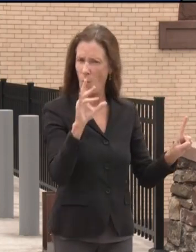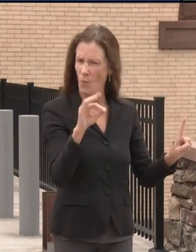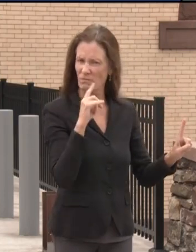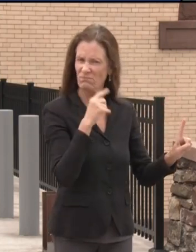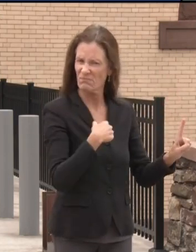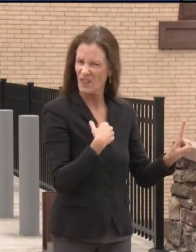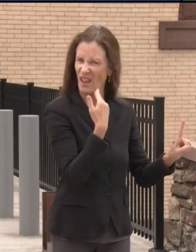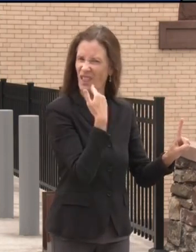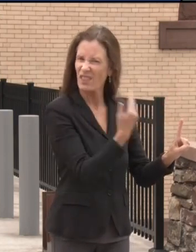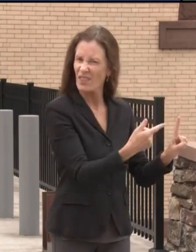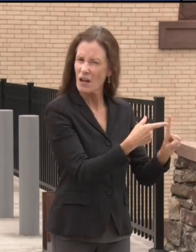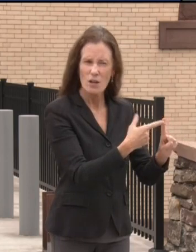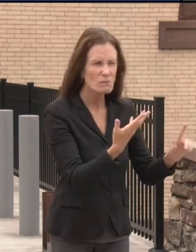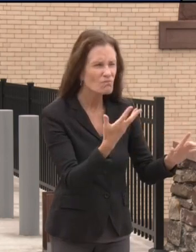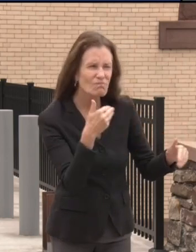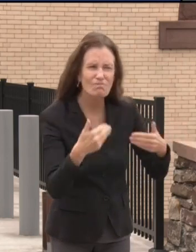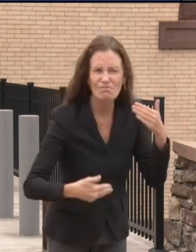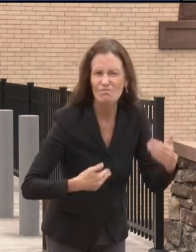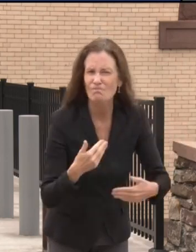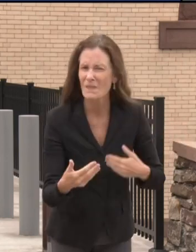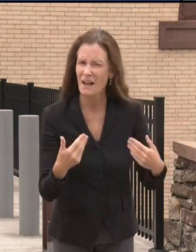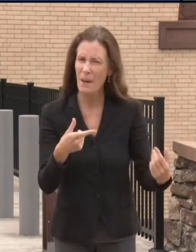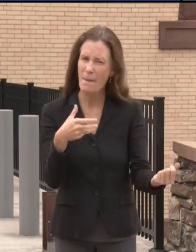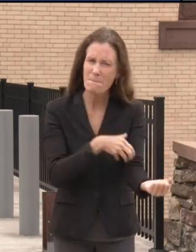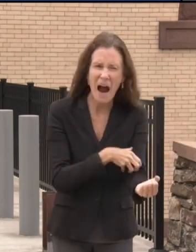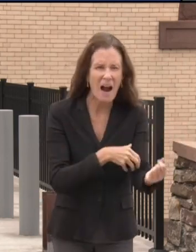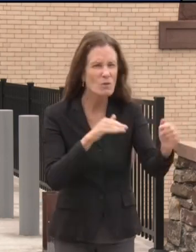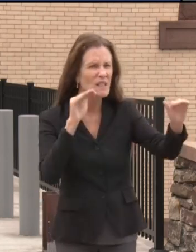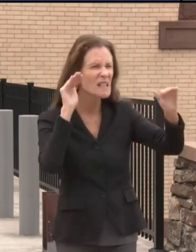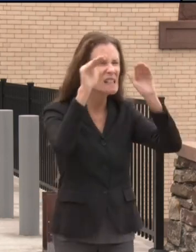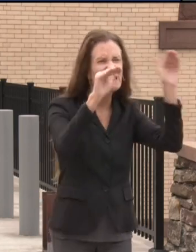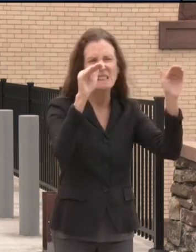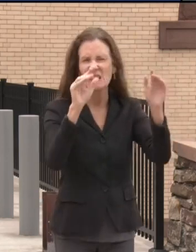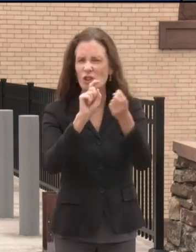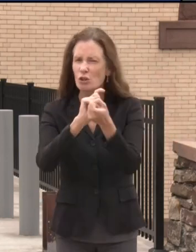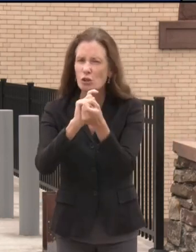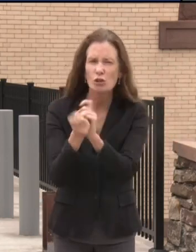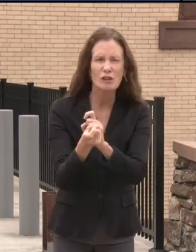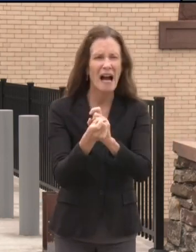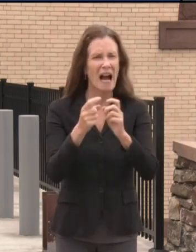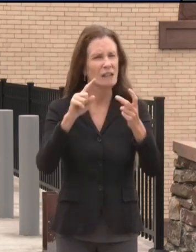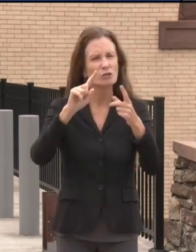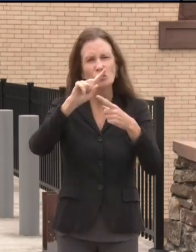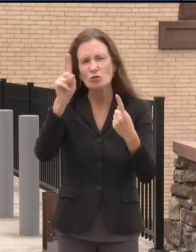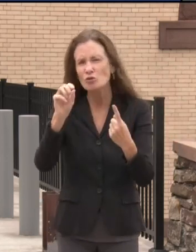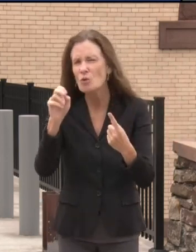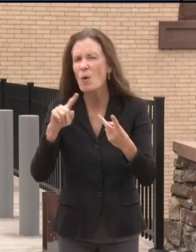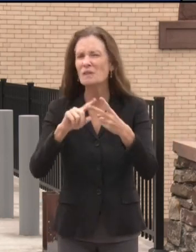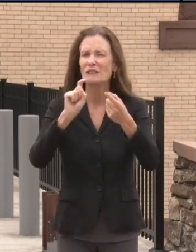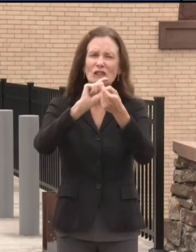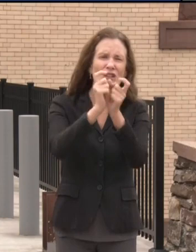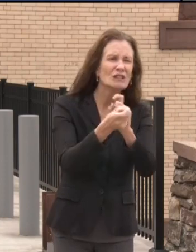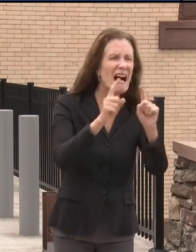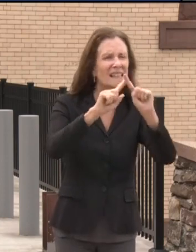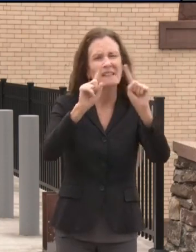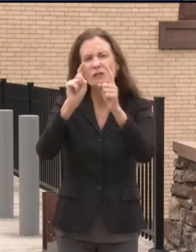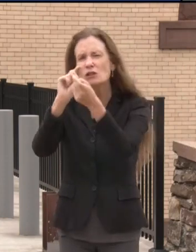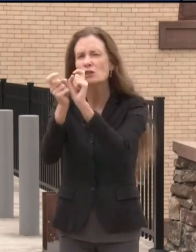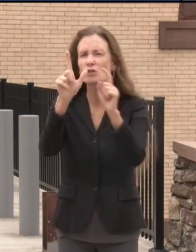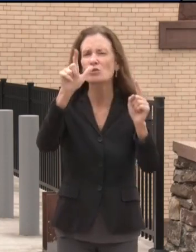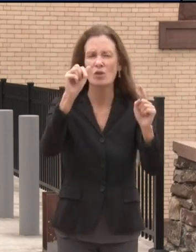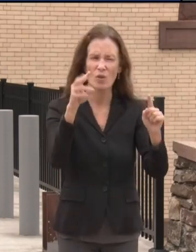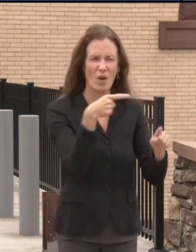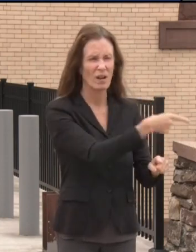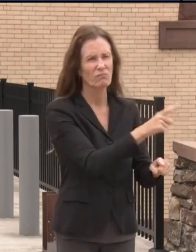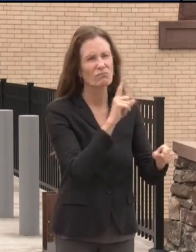his office, the power of his administration, to change the tone and change the conversation and to be a support for